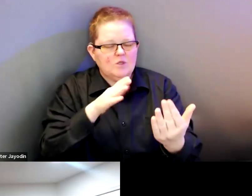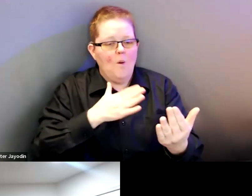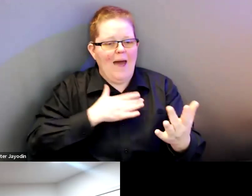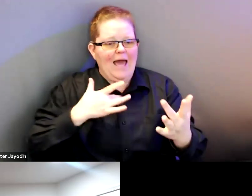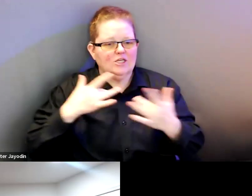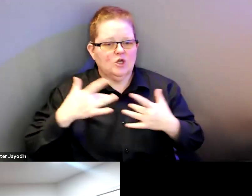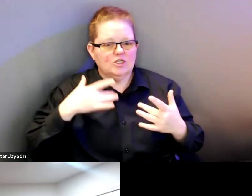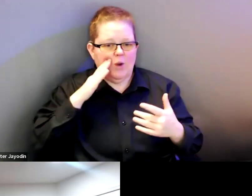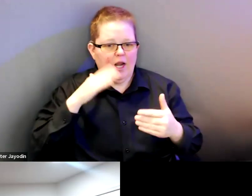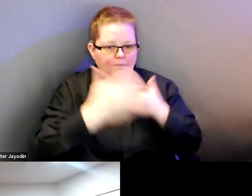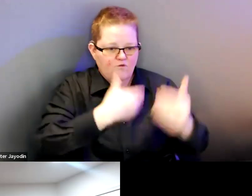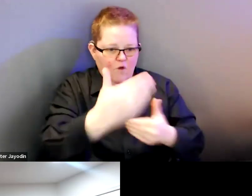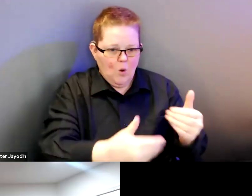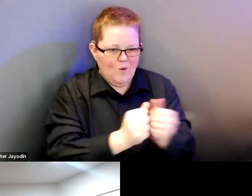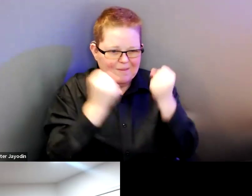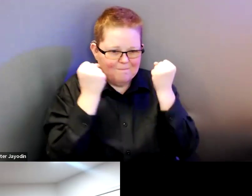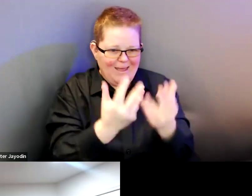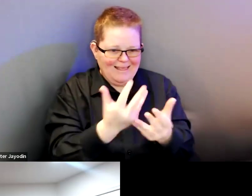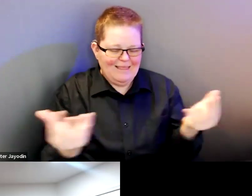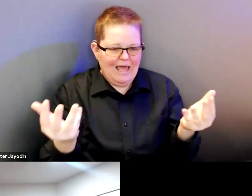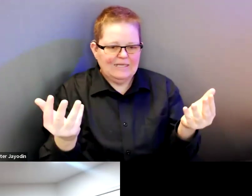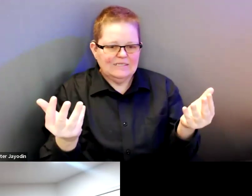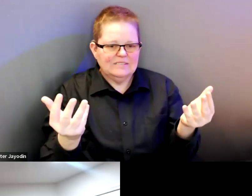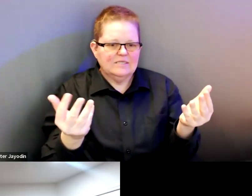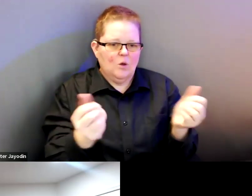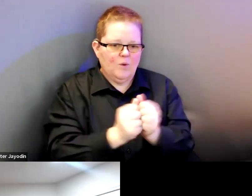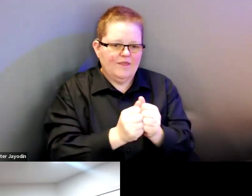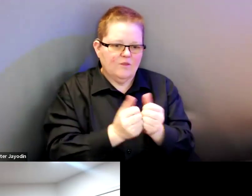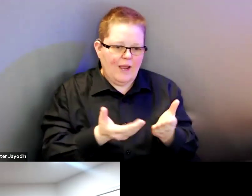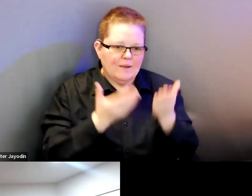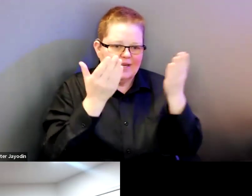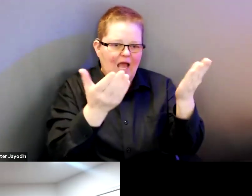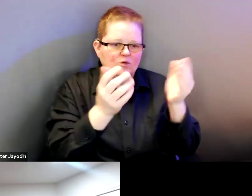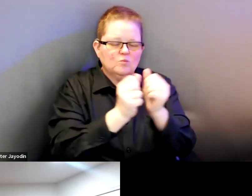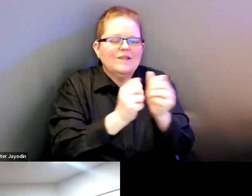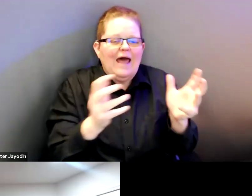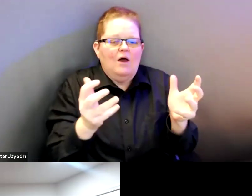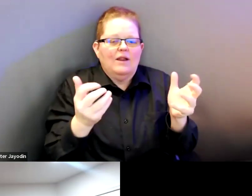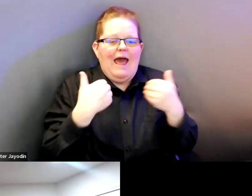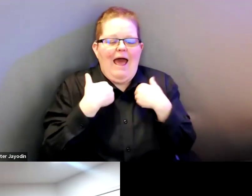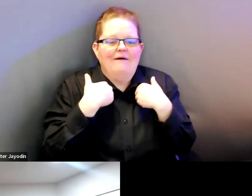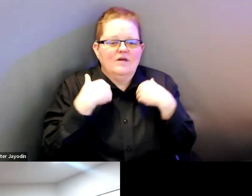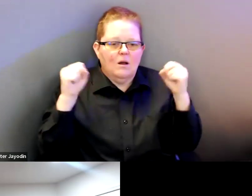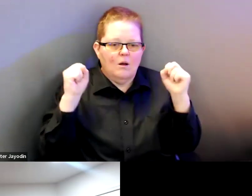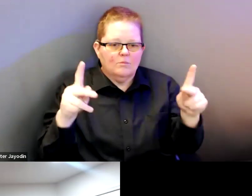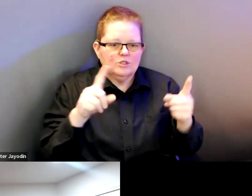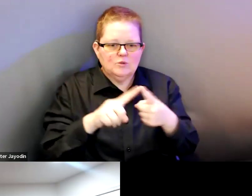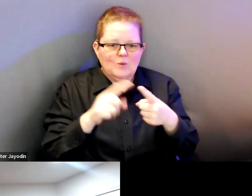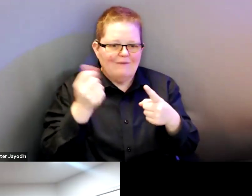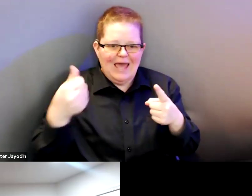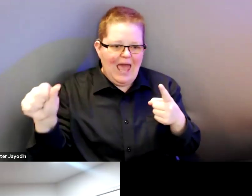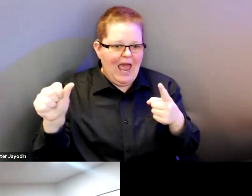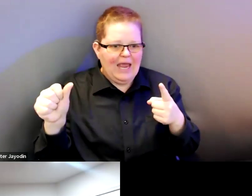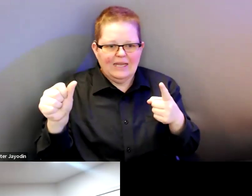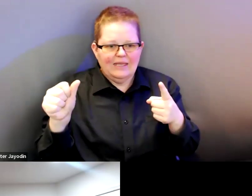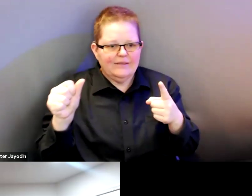things. With a bunch of recommendations without having any means testing against the government